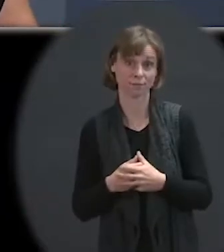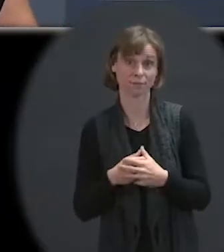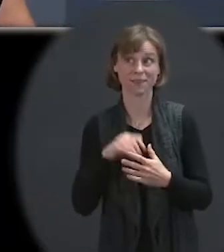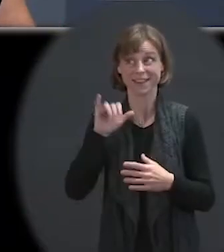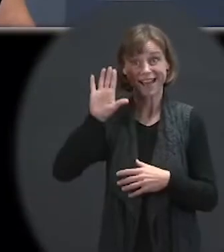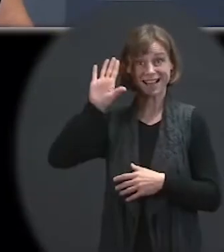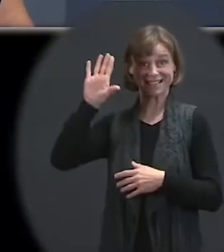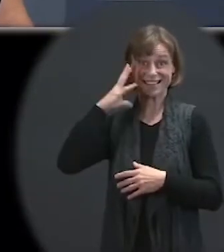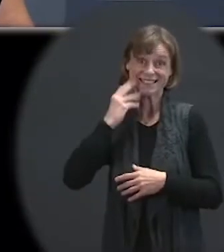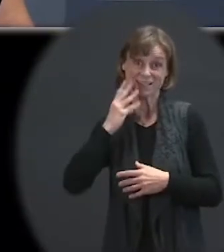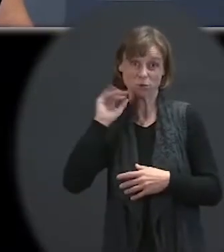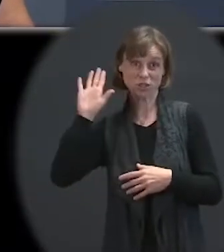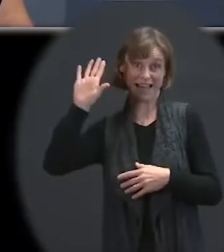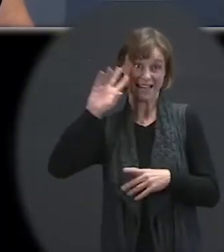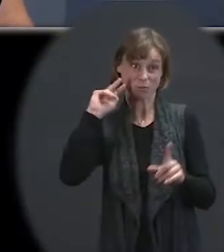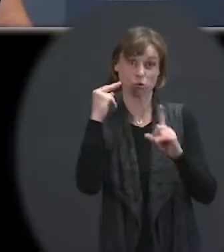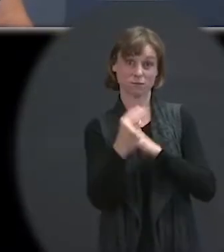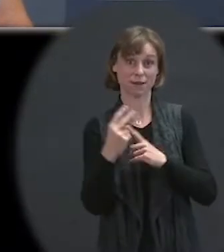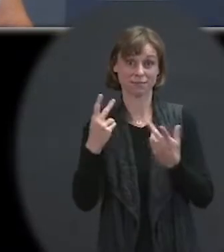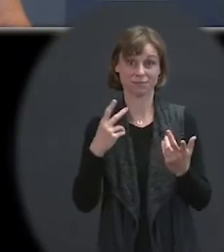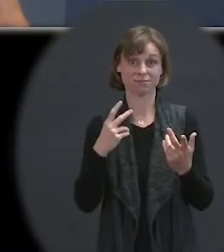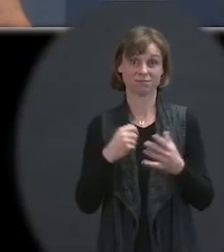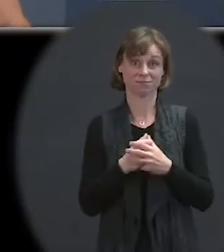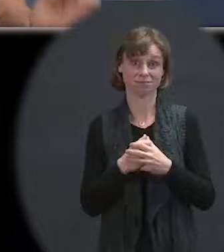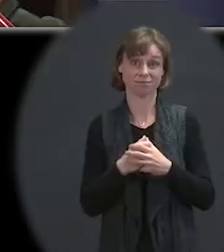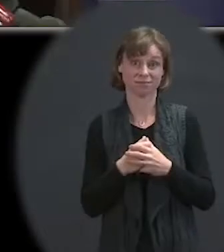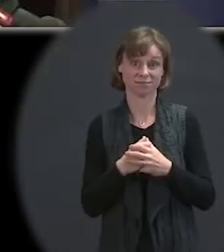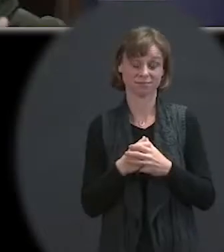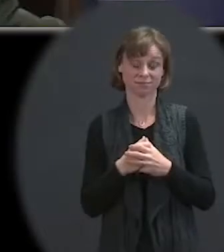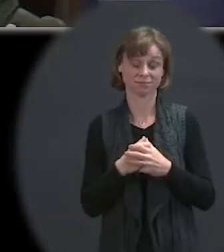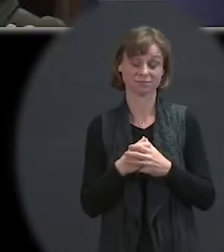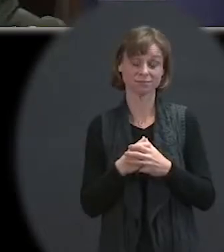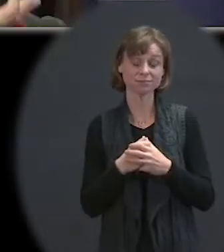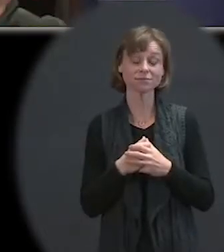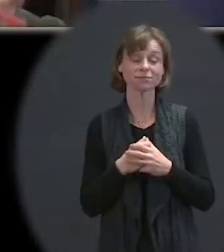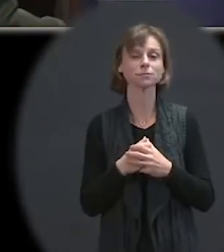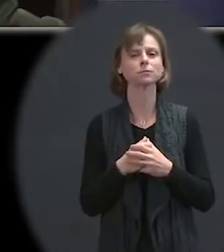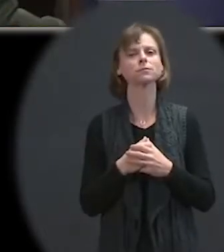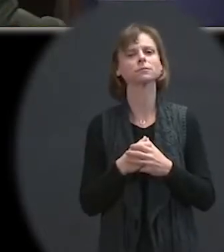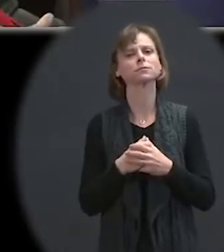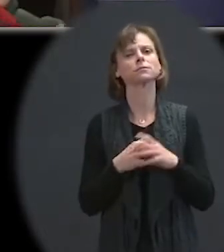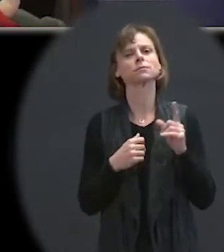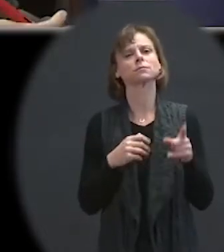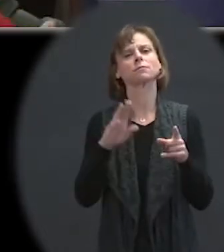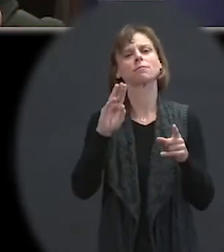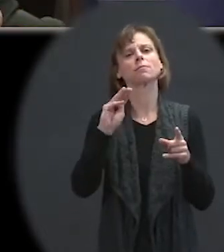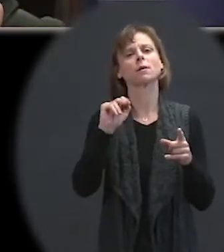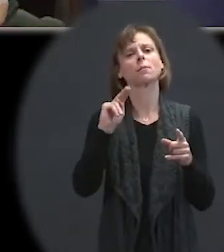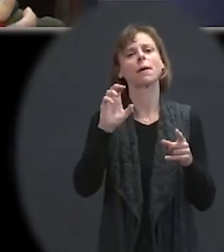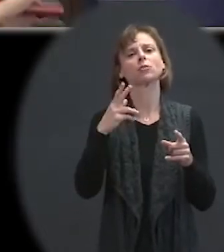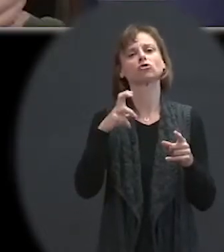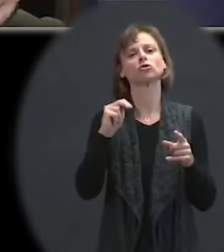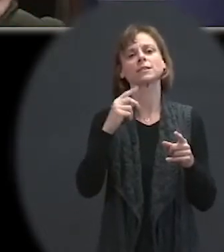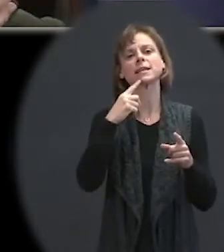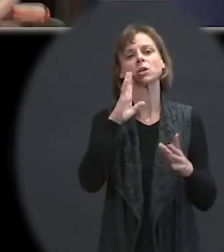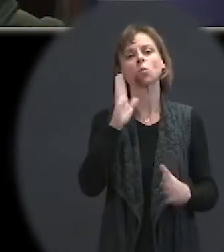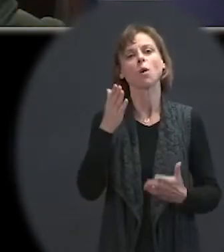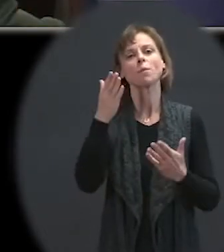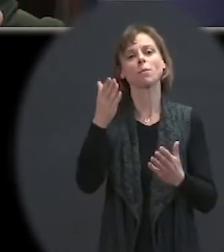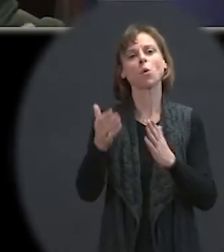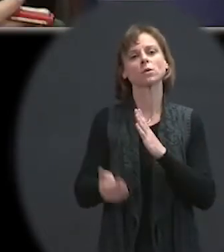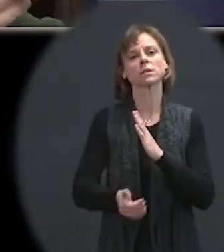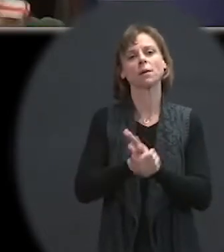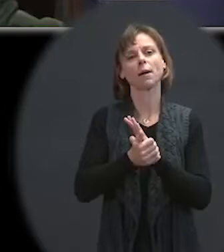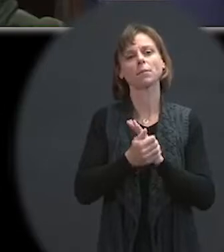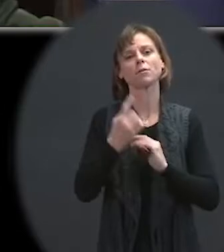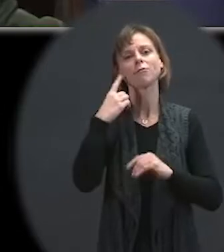takes and the perspective he takes to this office. Senator Manchin has proposed an $11, or says he will propose an amendment that would make the